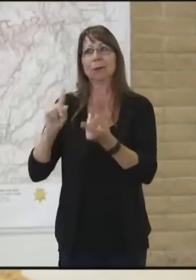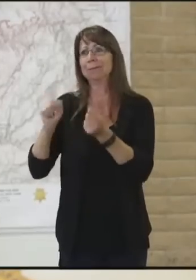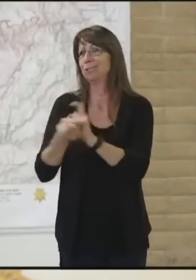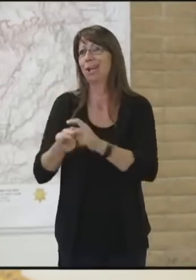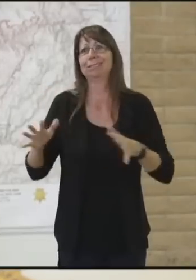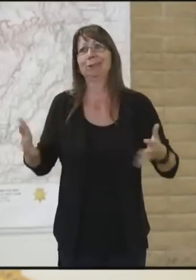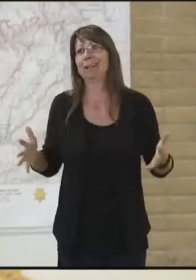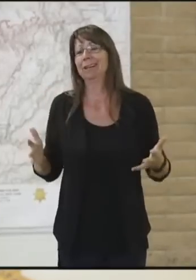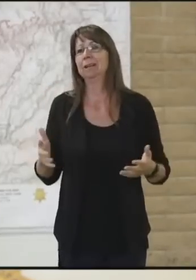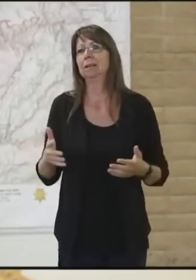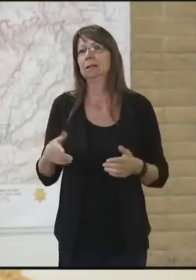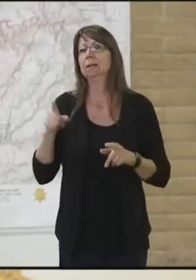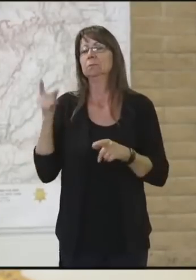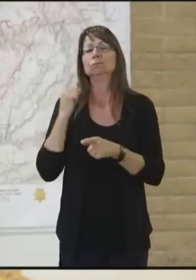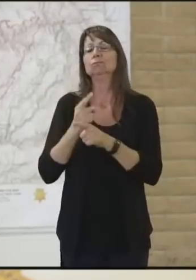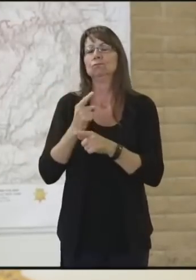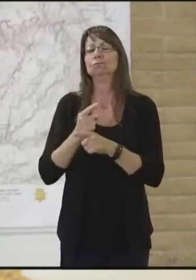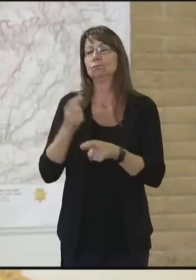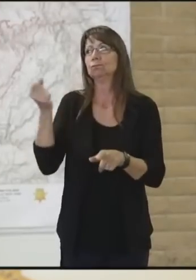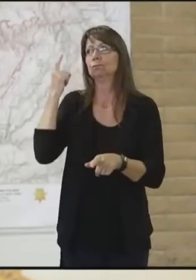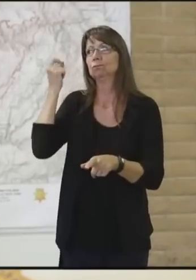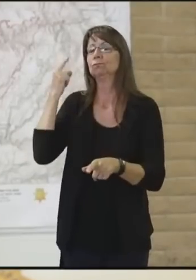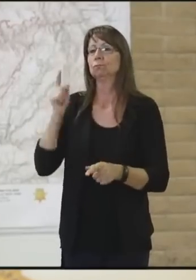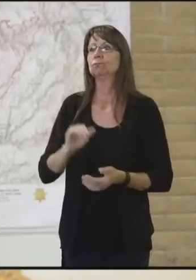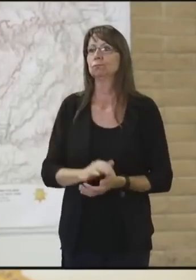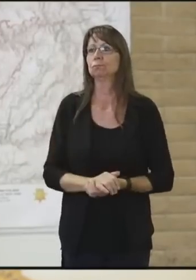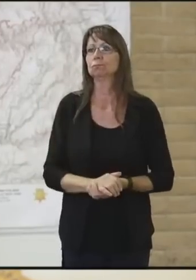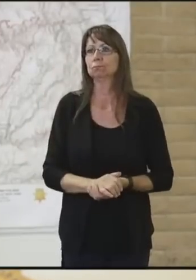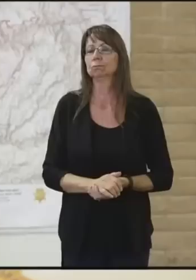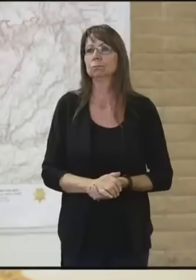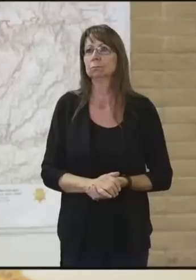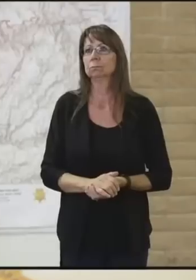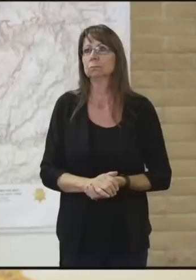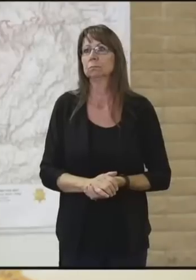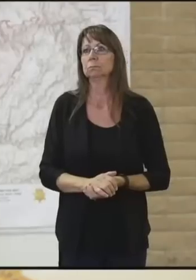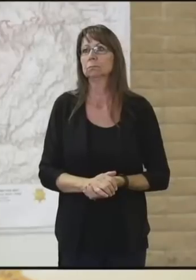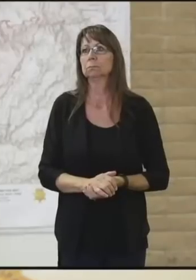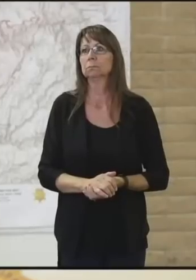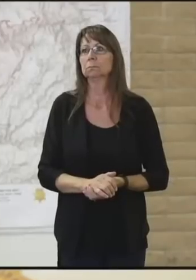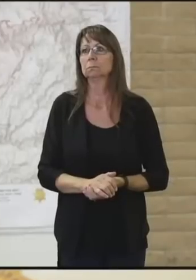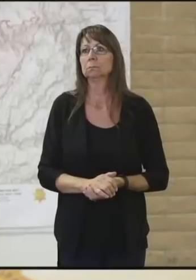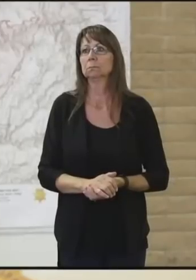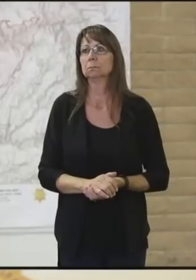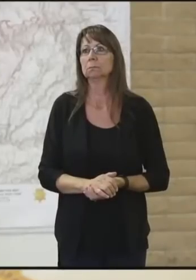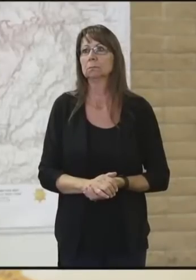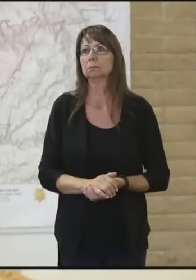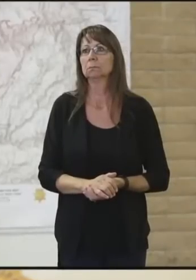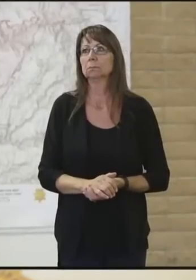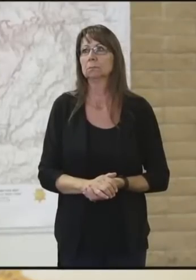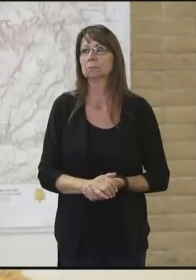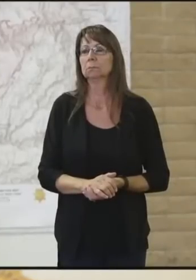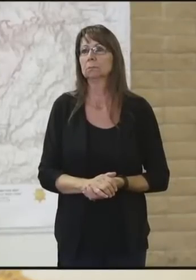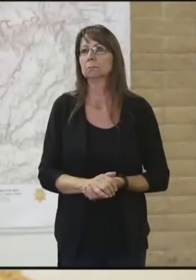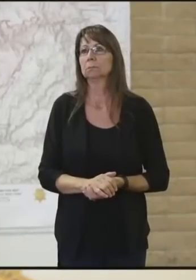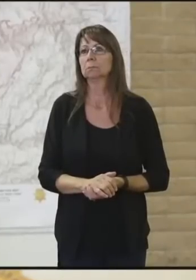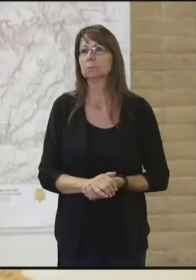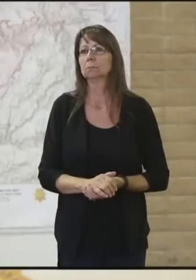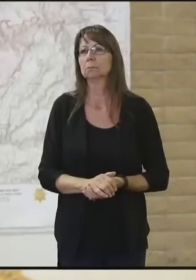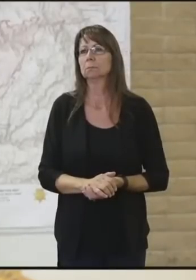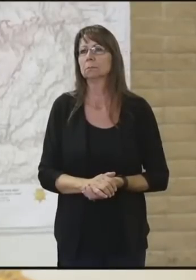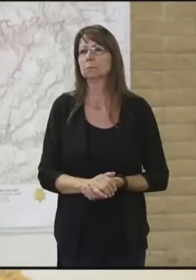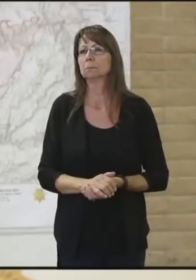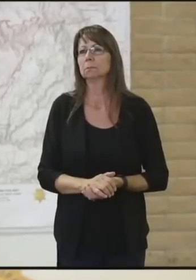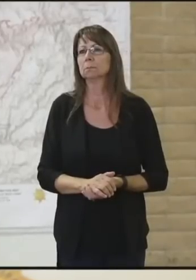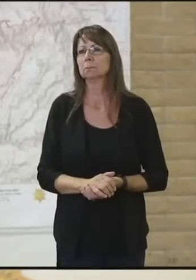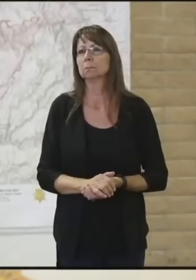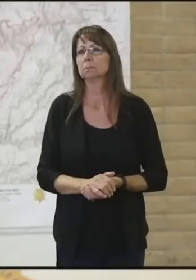already. Constant, yeah, no, right. no, I understand the nature of it. Right. And there was one individual reported a massive effort